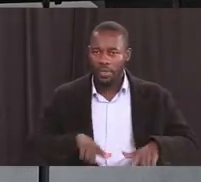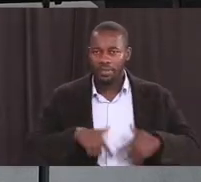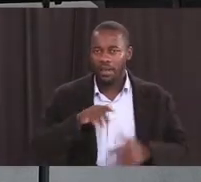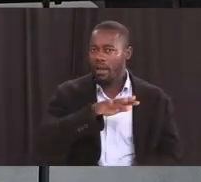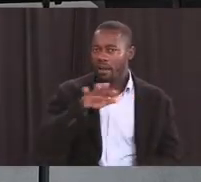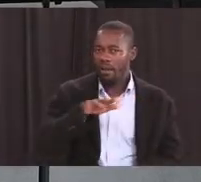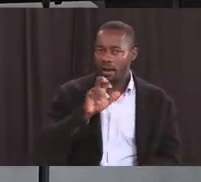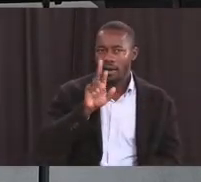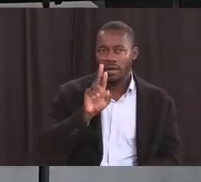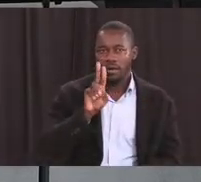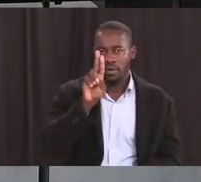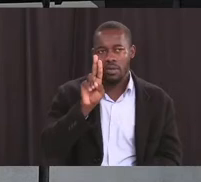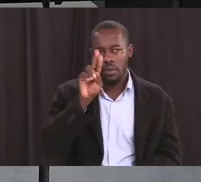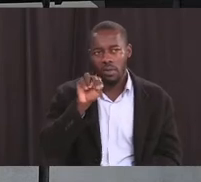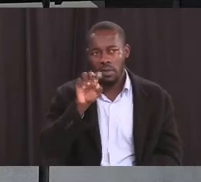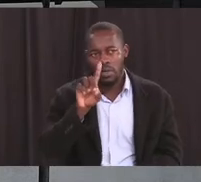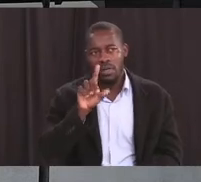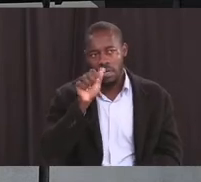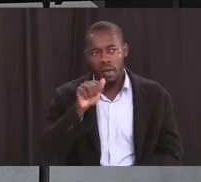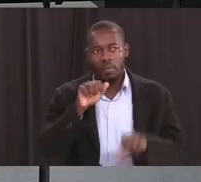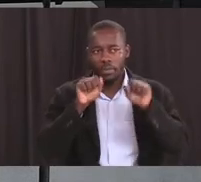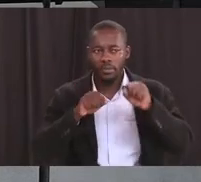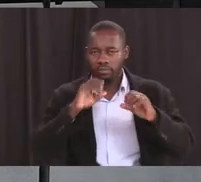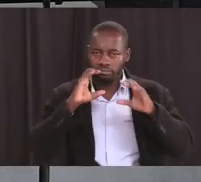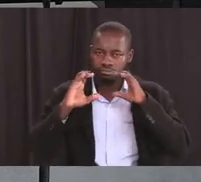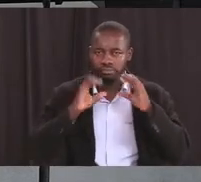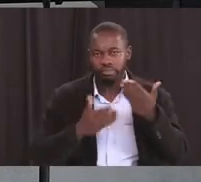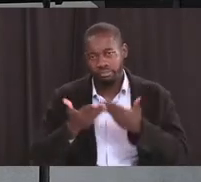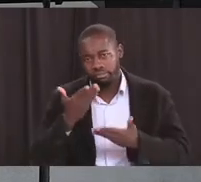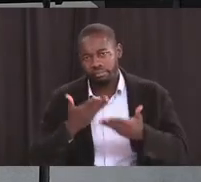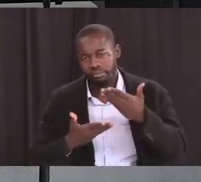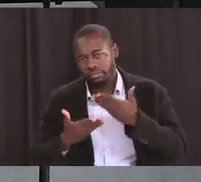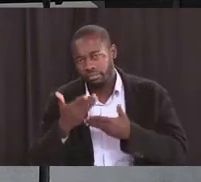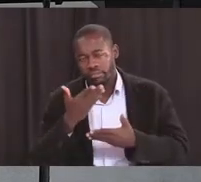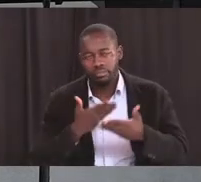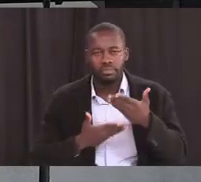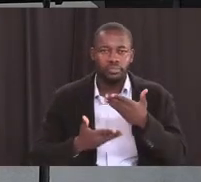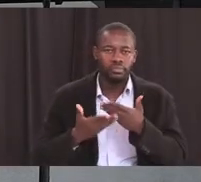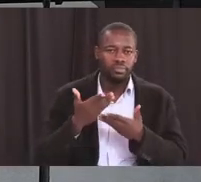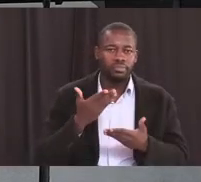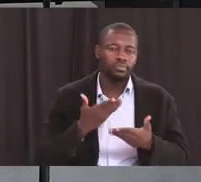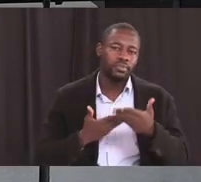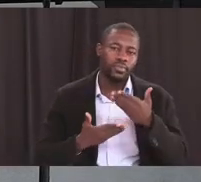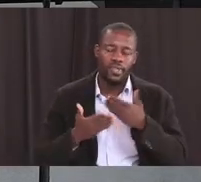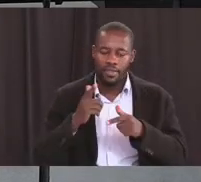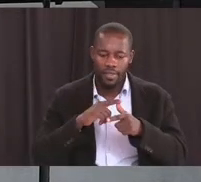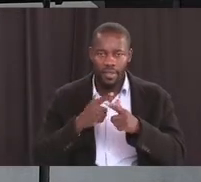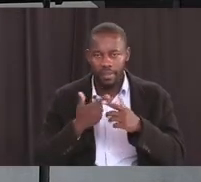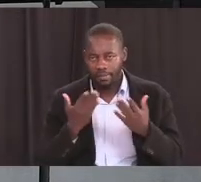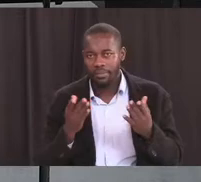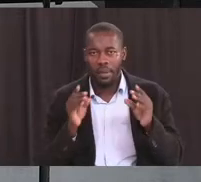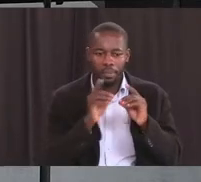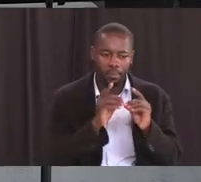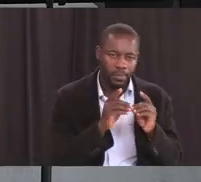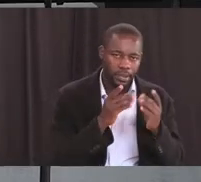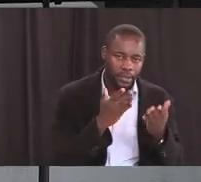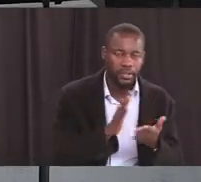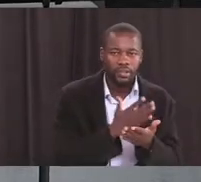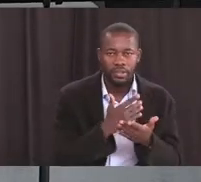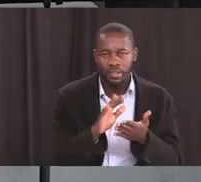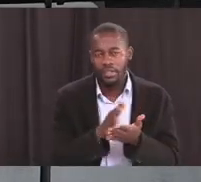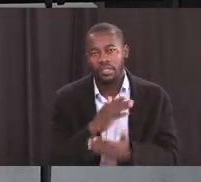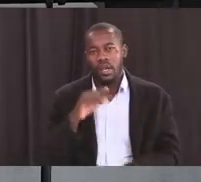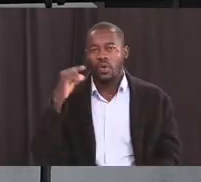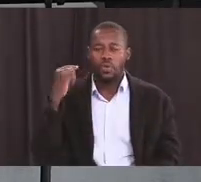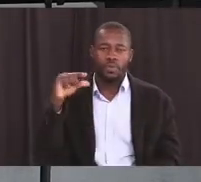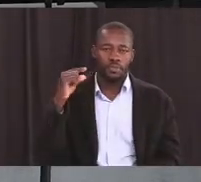Cones. If you live in another part of the city, please see Paps and the elders, and they will direct you to the